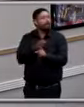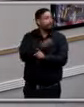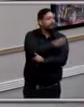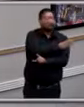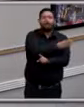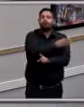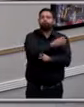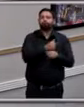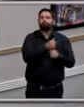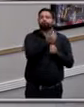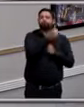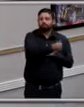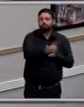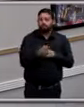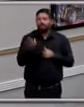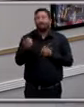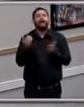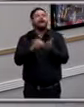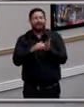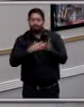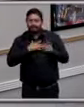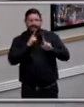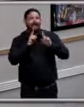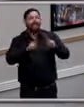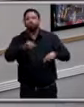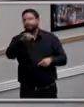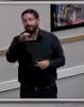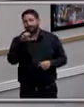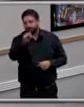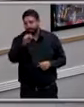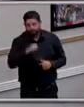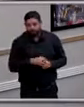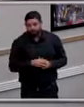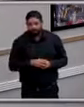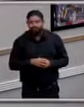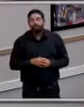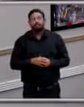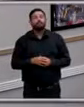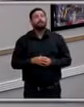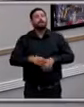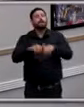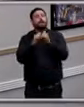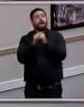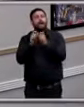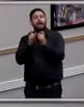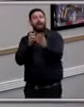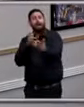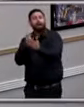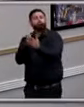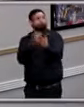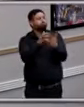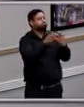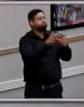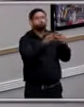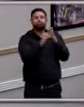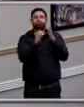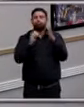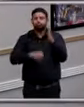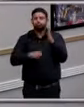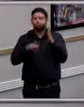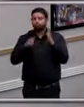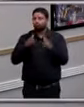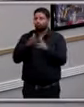virtually? Again, answer is yes. In an effort to accommodate the students throughout the district, Dr. Ball